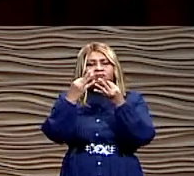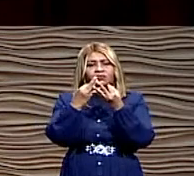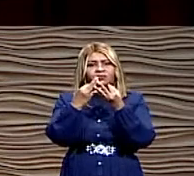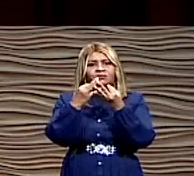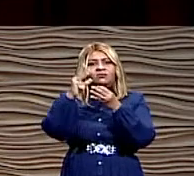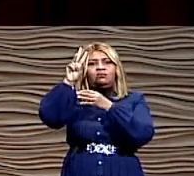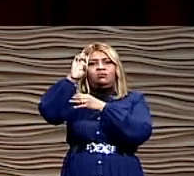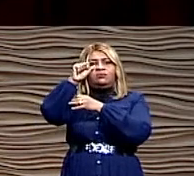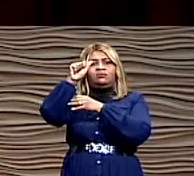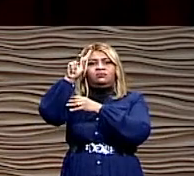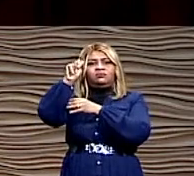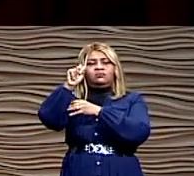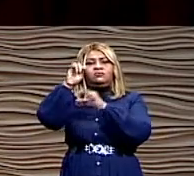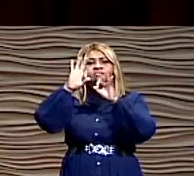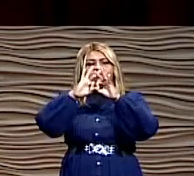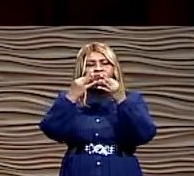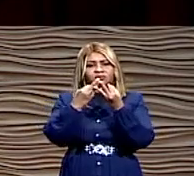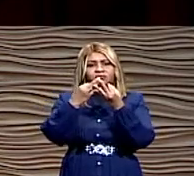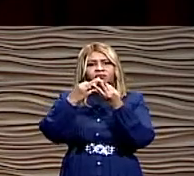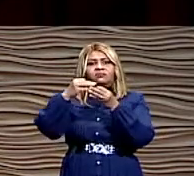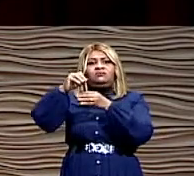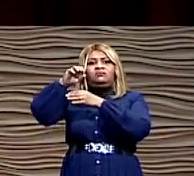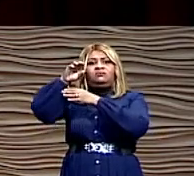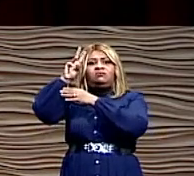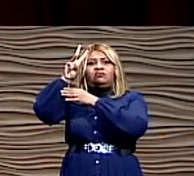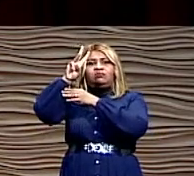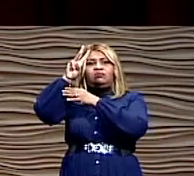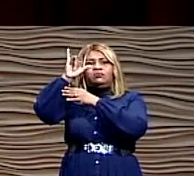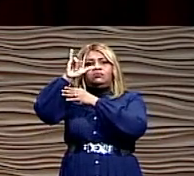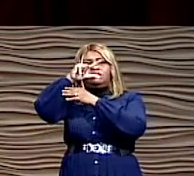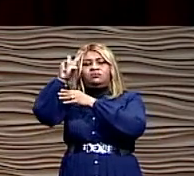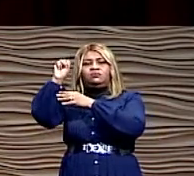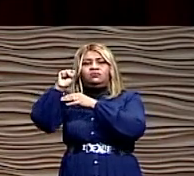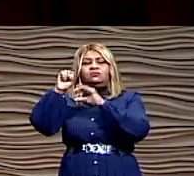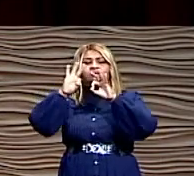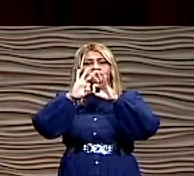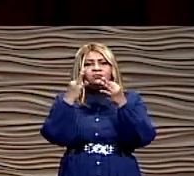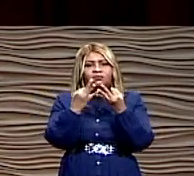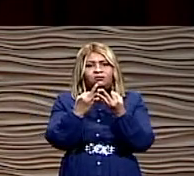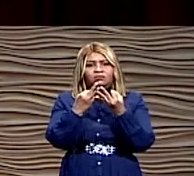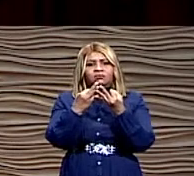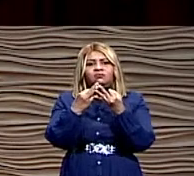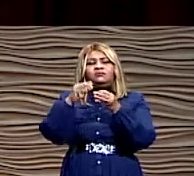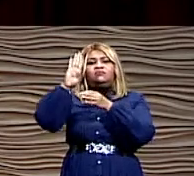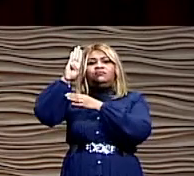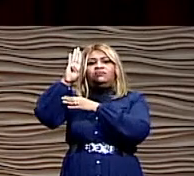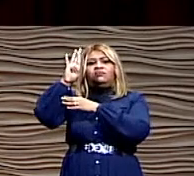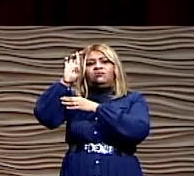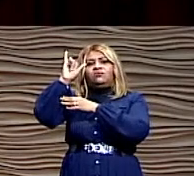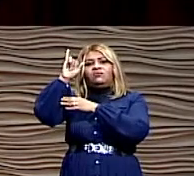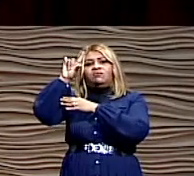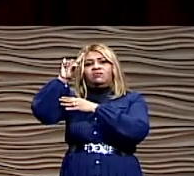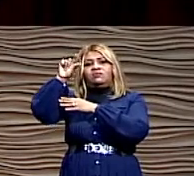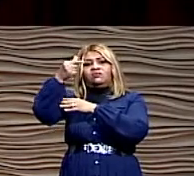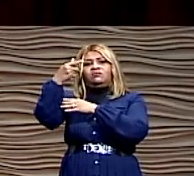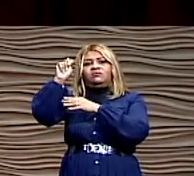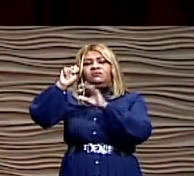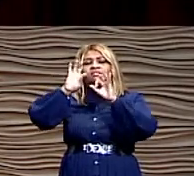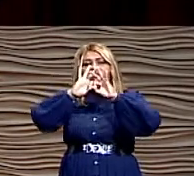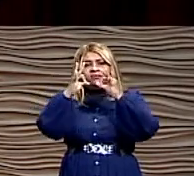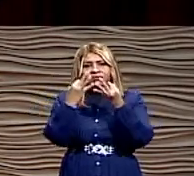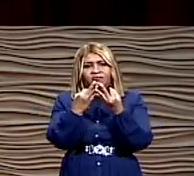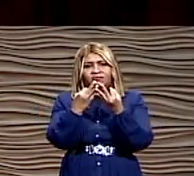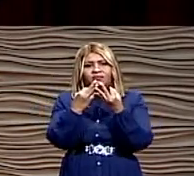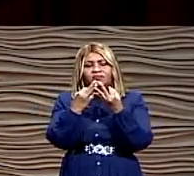Donald Williams, Leo Mays, Rose Mary and Ricky Bryant, Juliet and